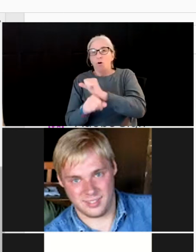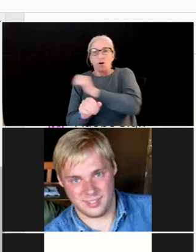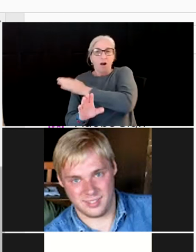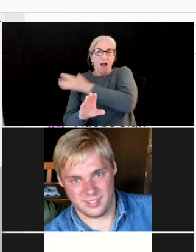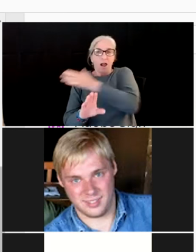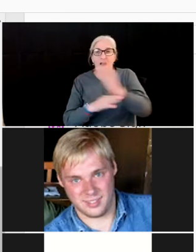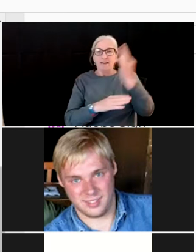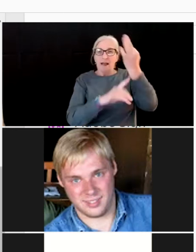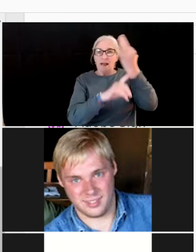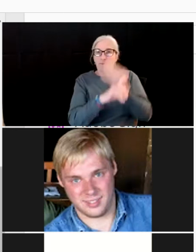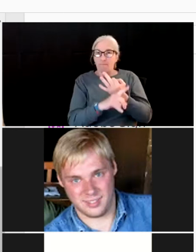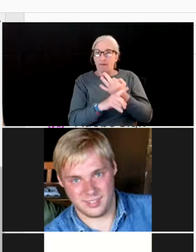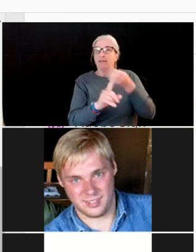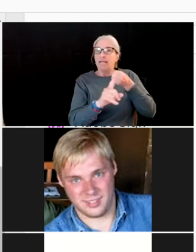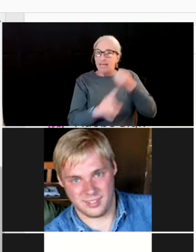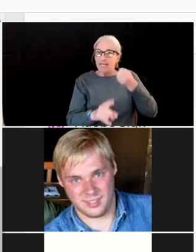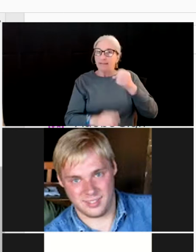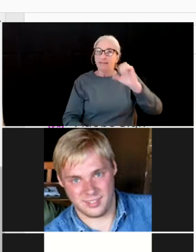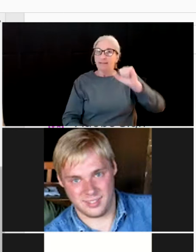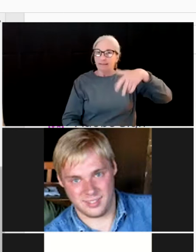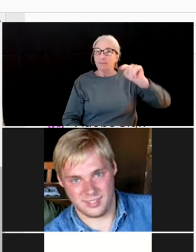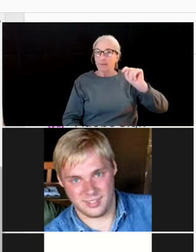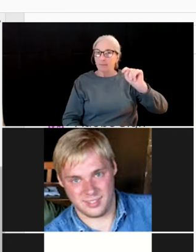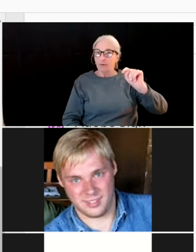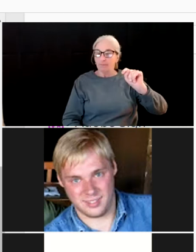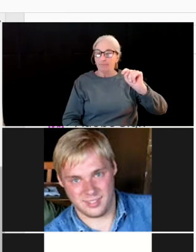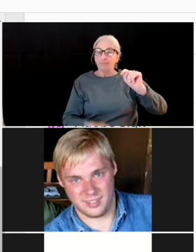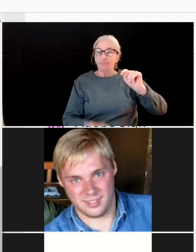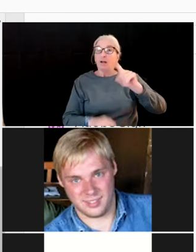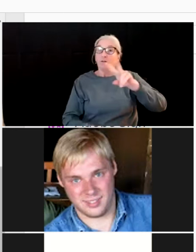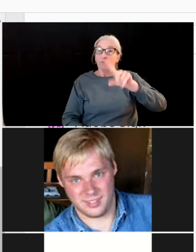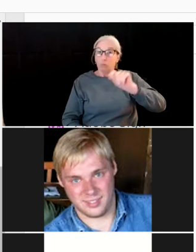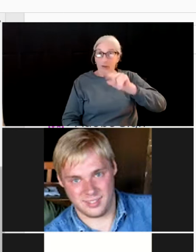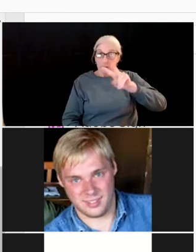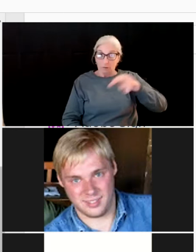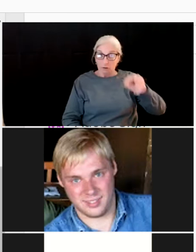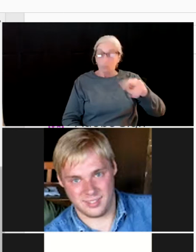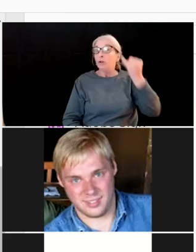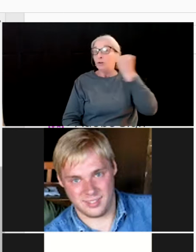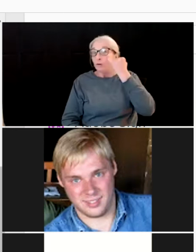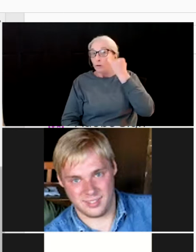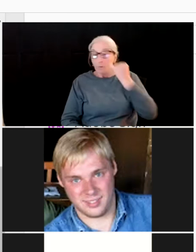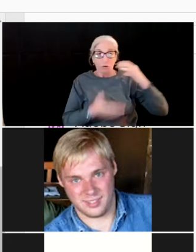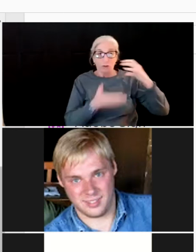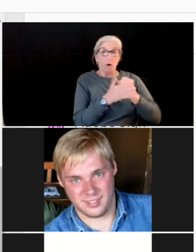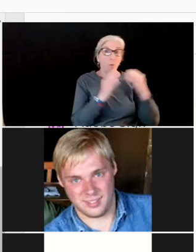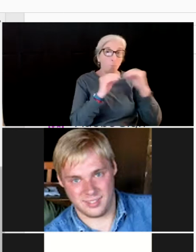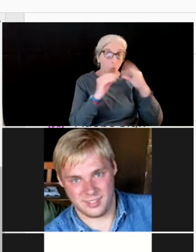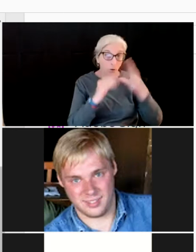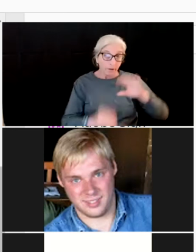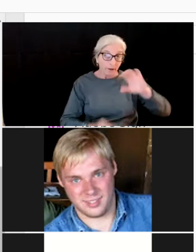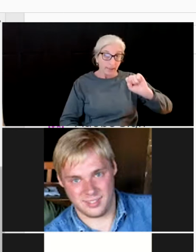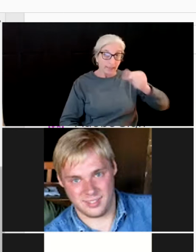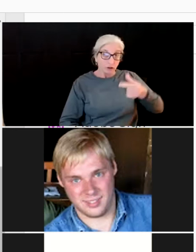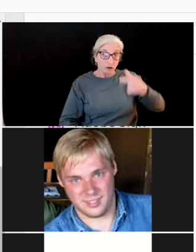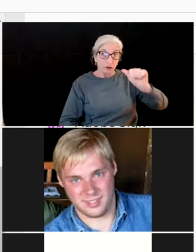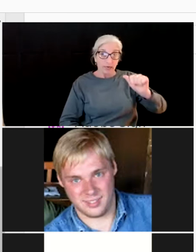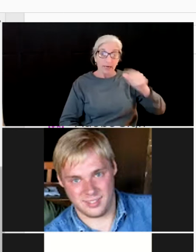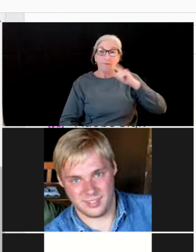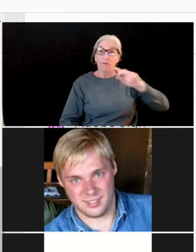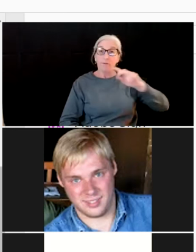2022. Even if they earn more than SGA for the next 3 months, so October, November, and December, they would still get their full